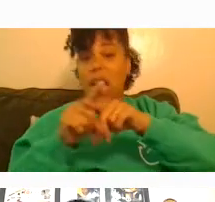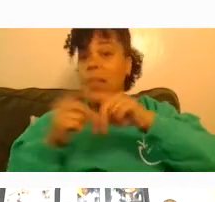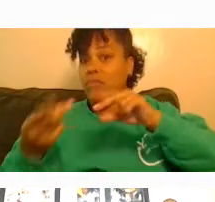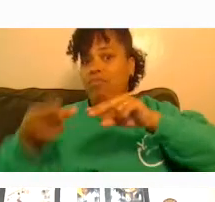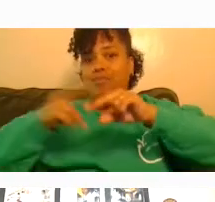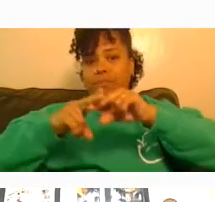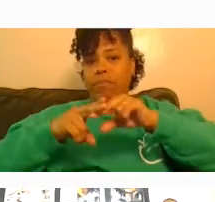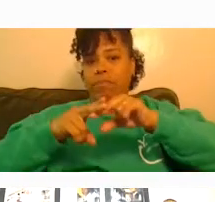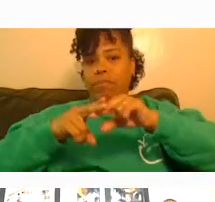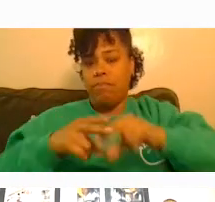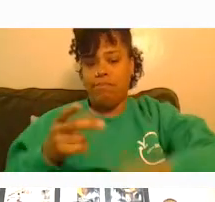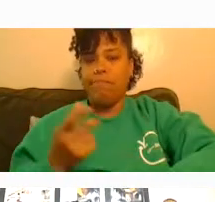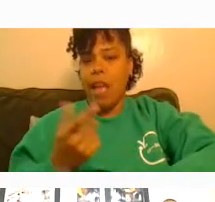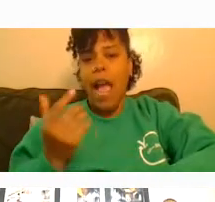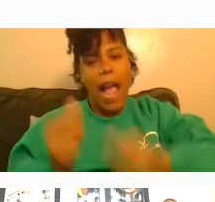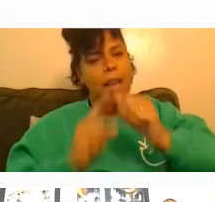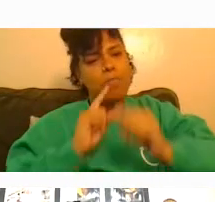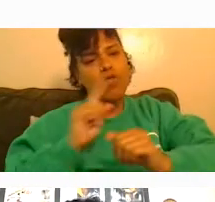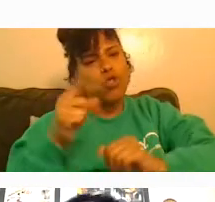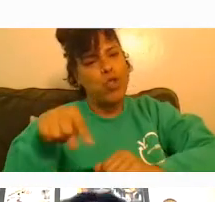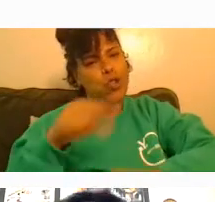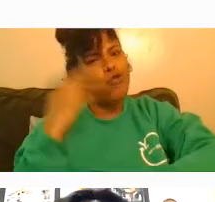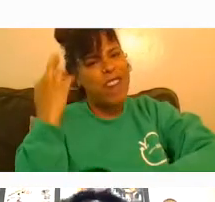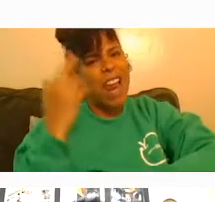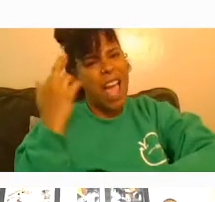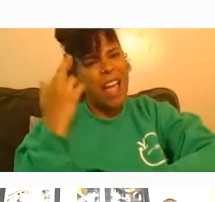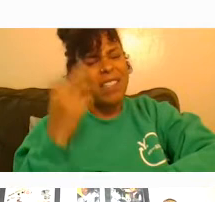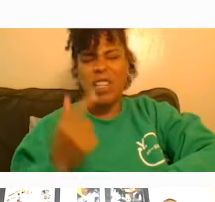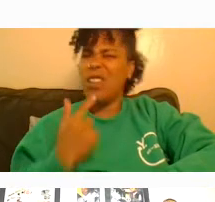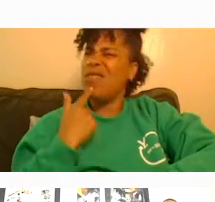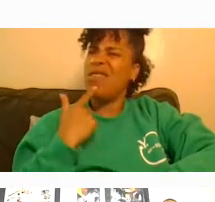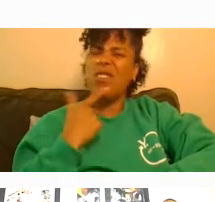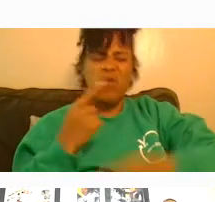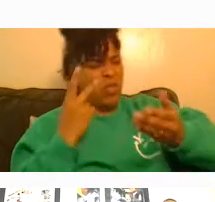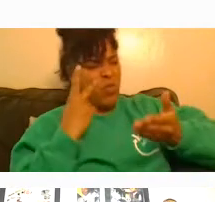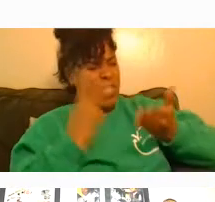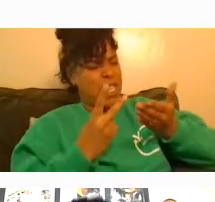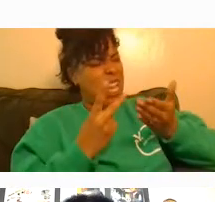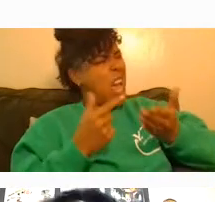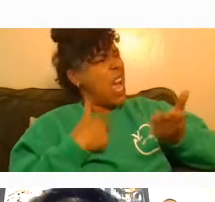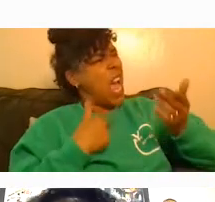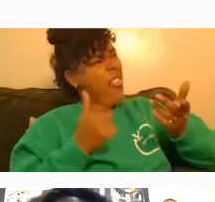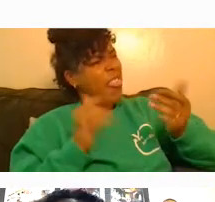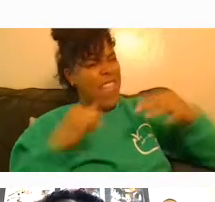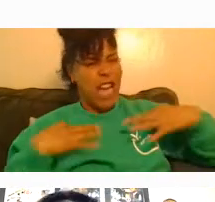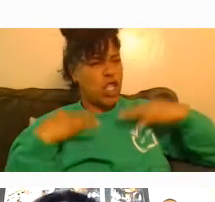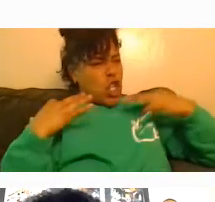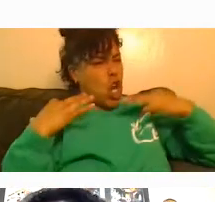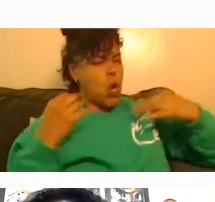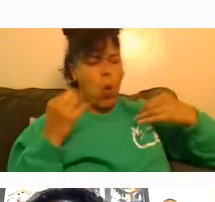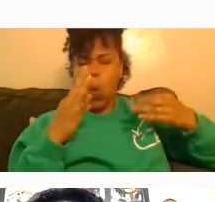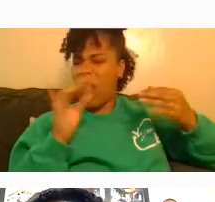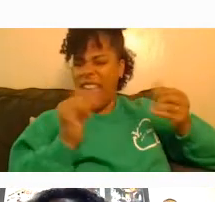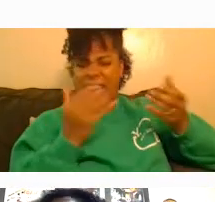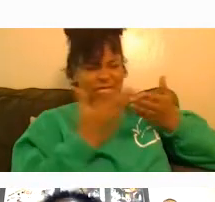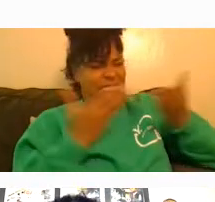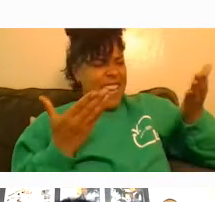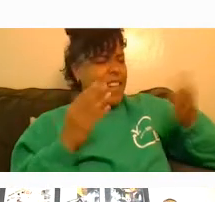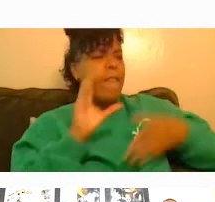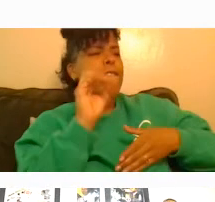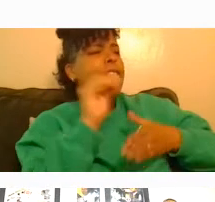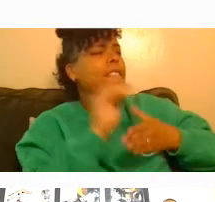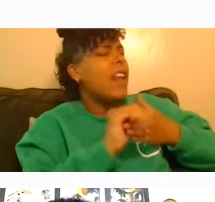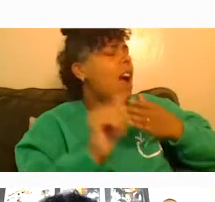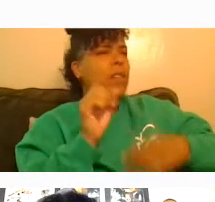How many of y'all like, why is this $100 thing that I put on this credit card, or this $500 thing, or even $50 thing,